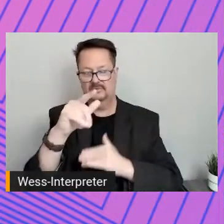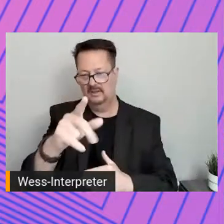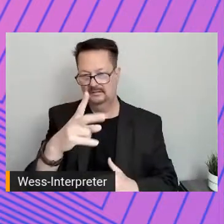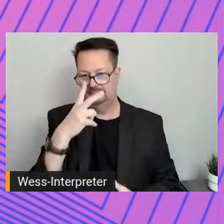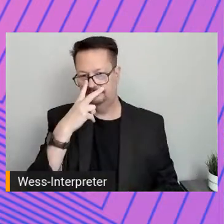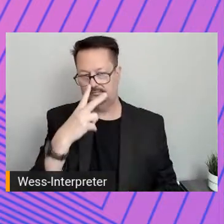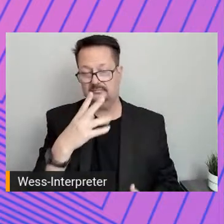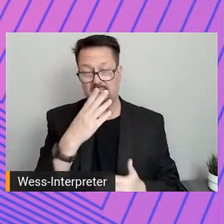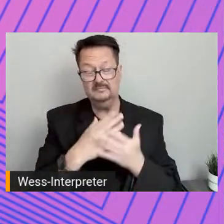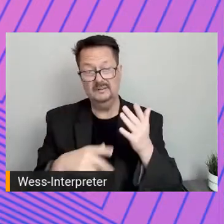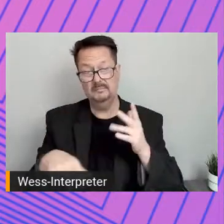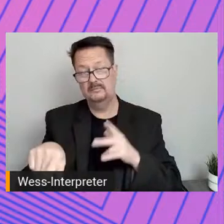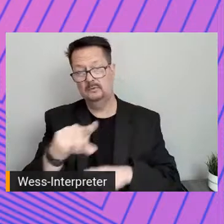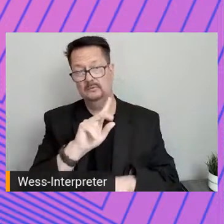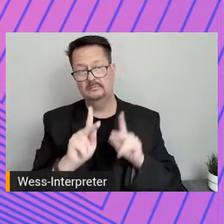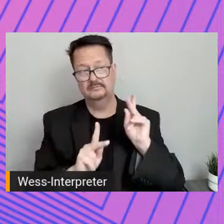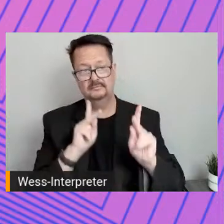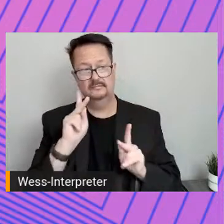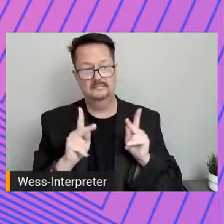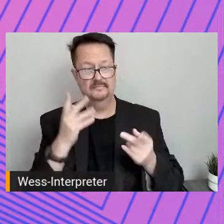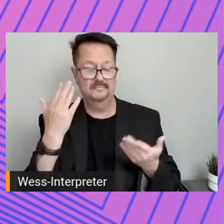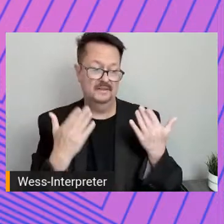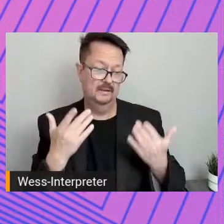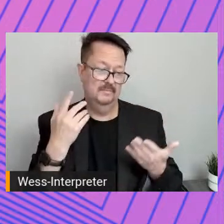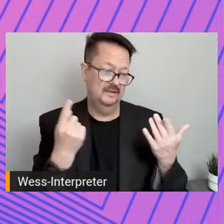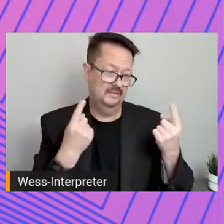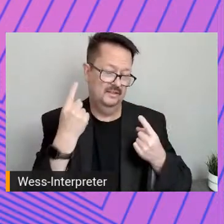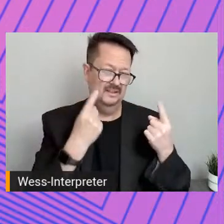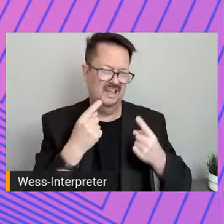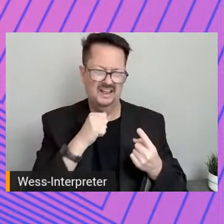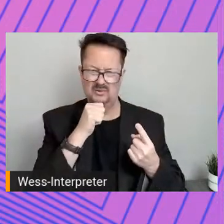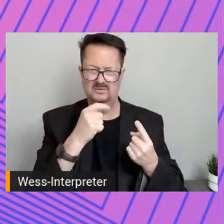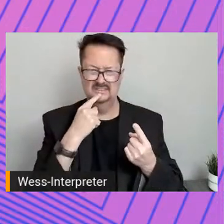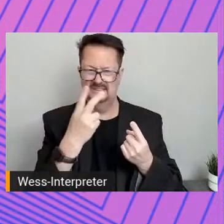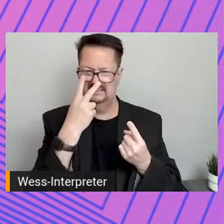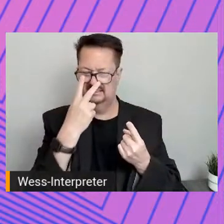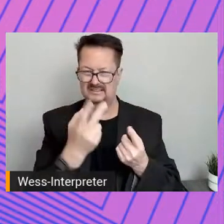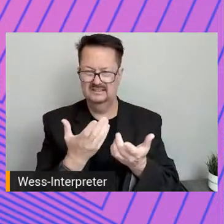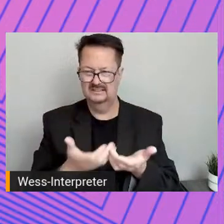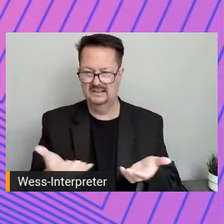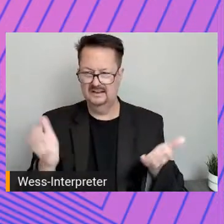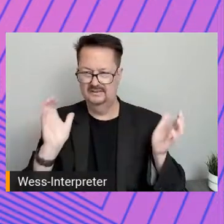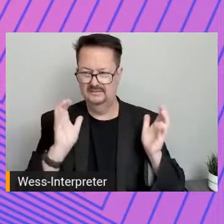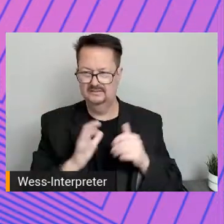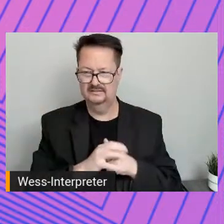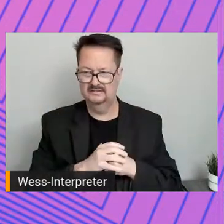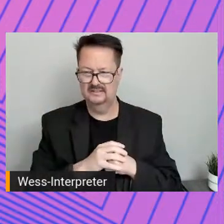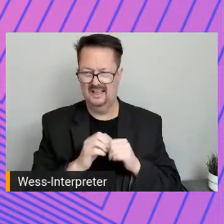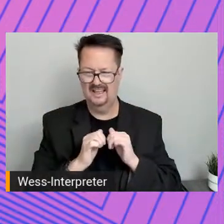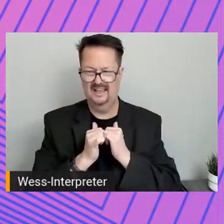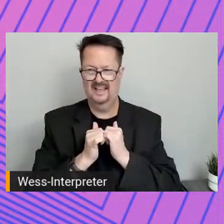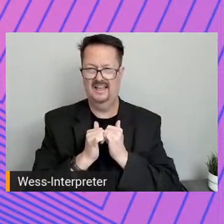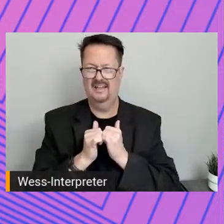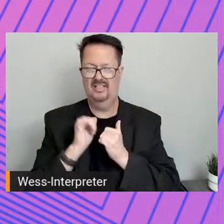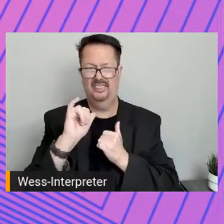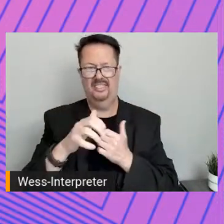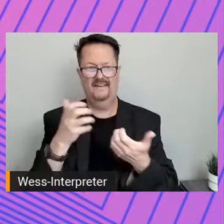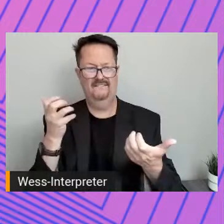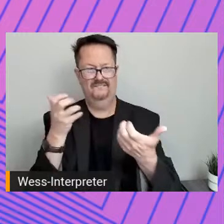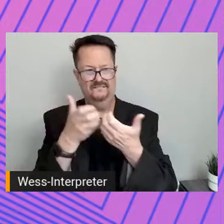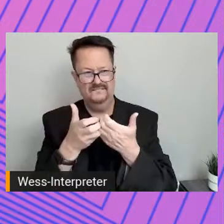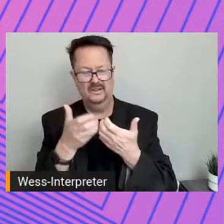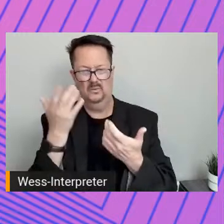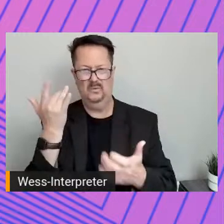some of you might be thinking, okay, I don't see containers, all right? How exactly does this fit in? Why am I looking at all these